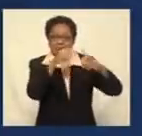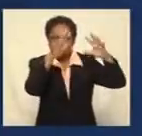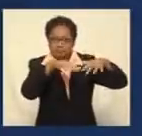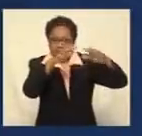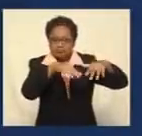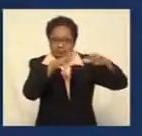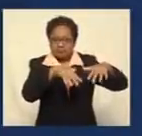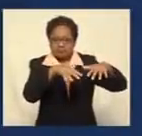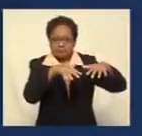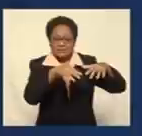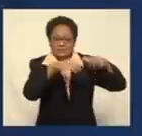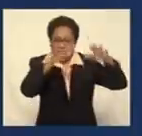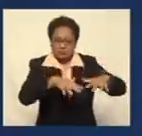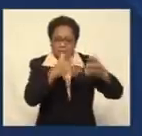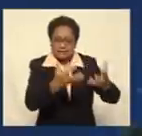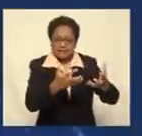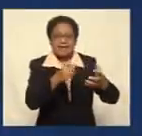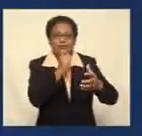in the afternoon.